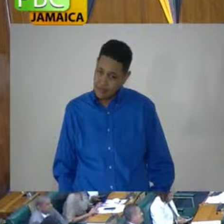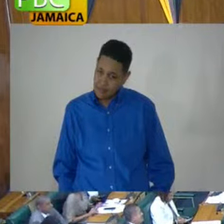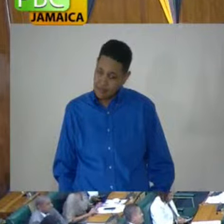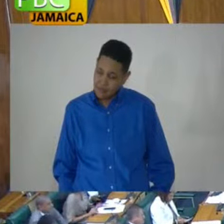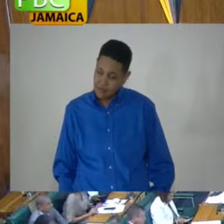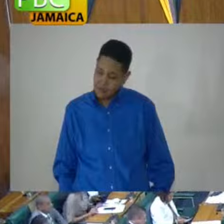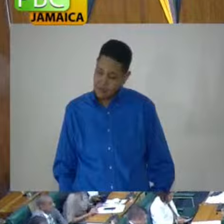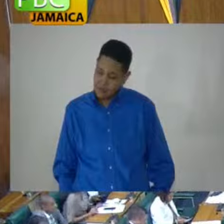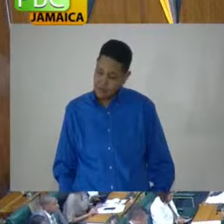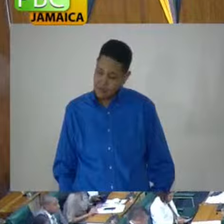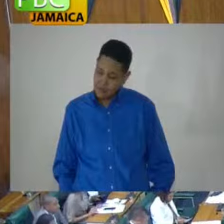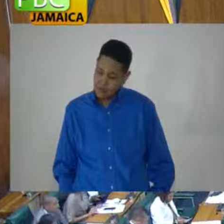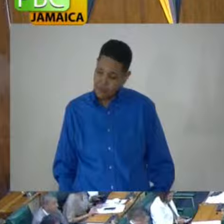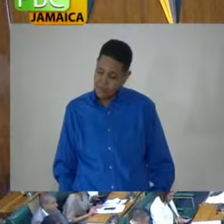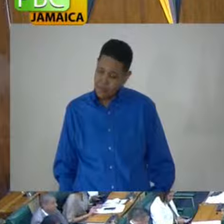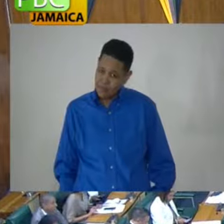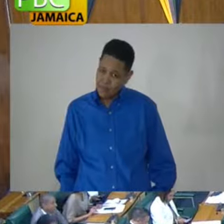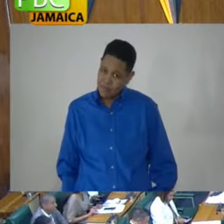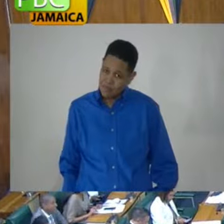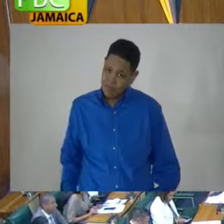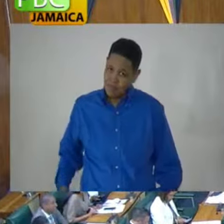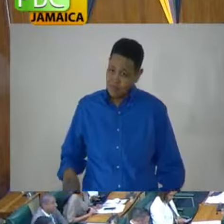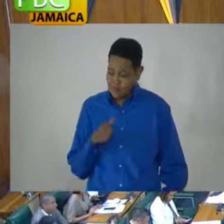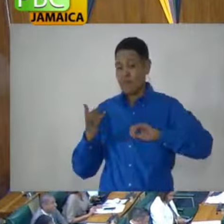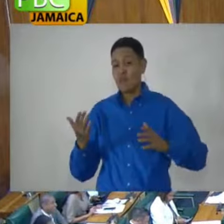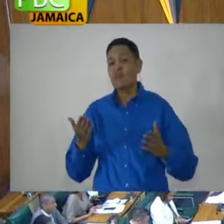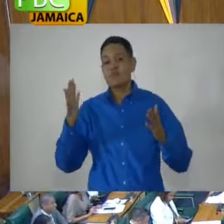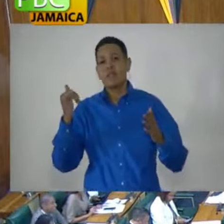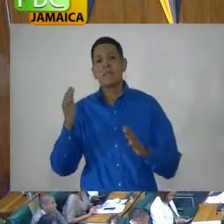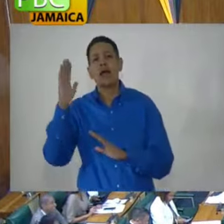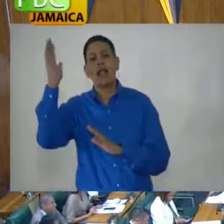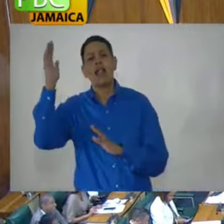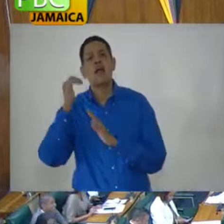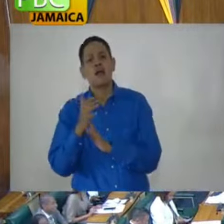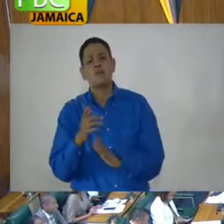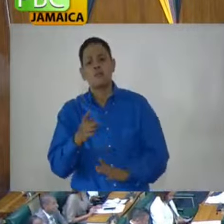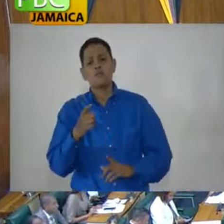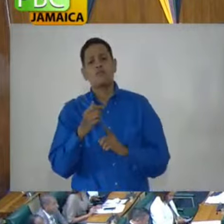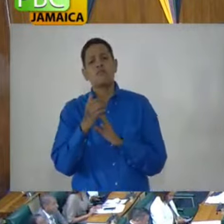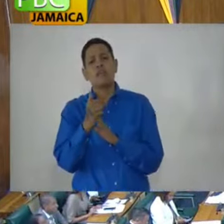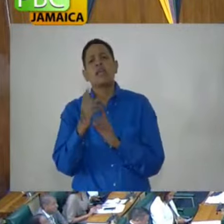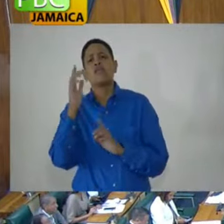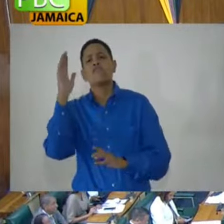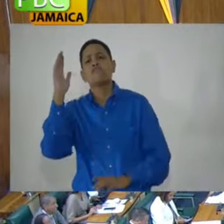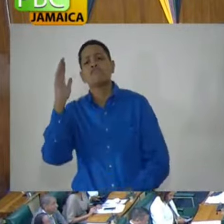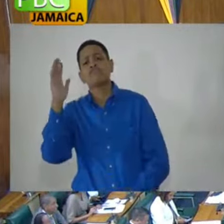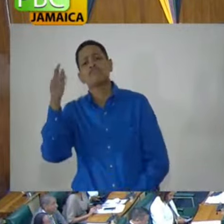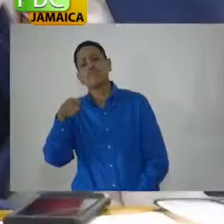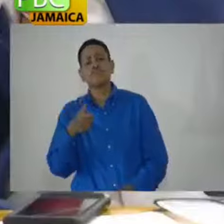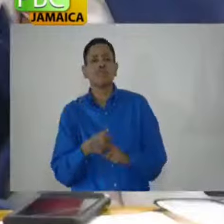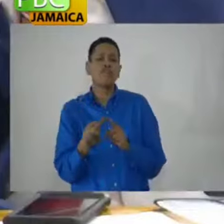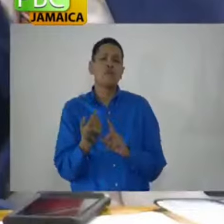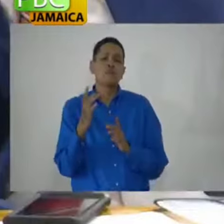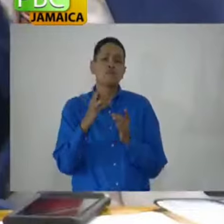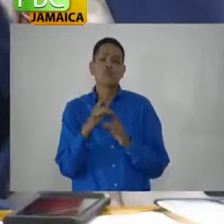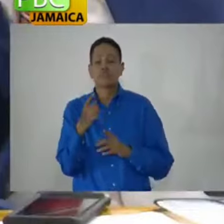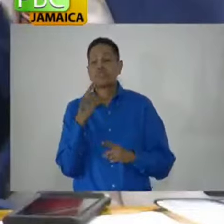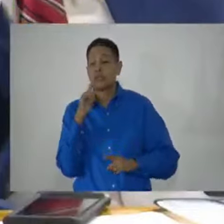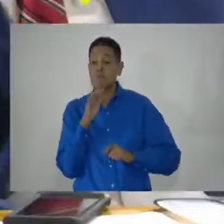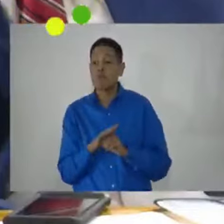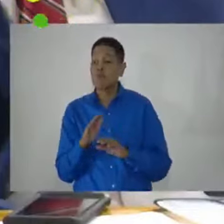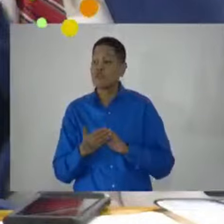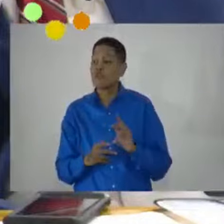Madam Speaker, I now turn to what was presented position and his many promises that the Jamaican